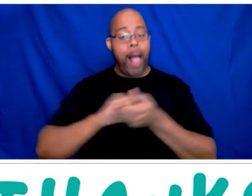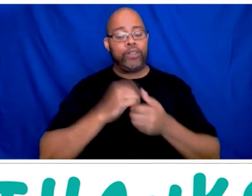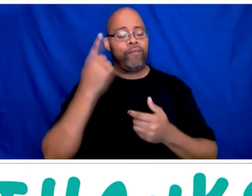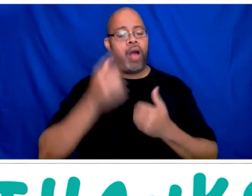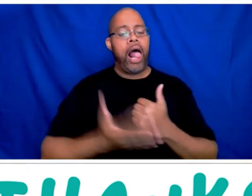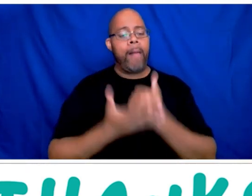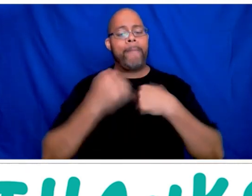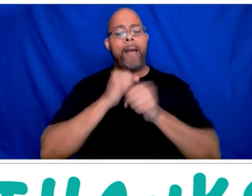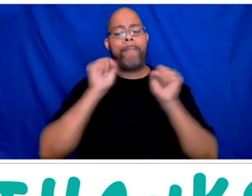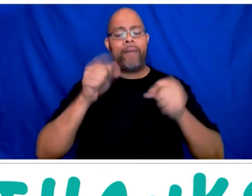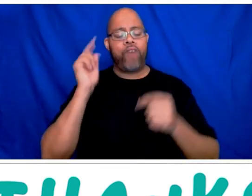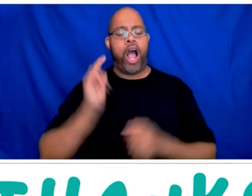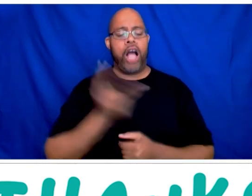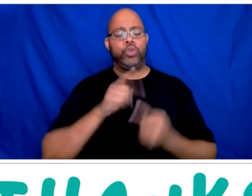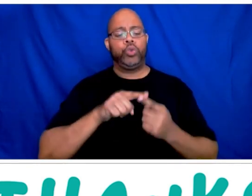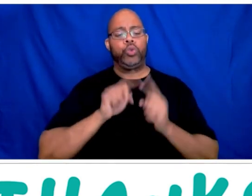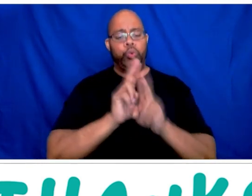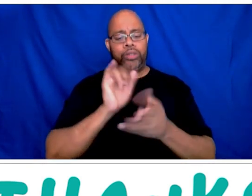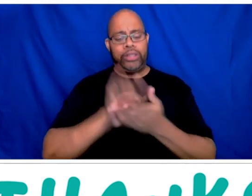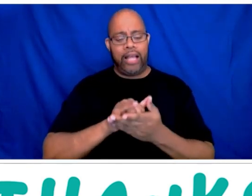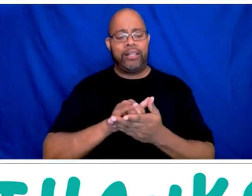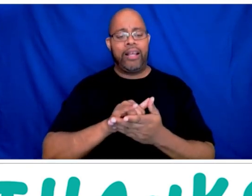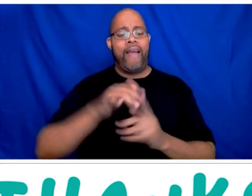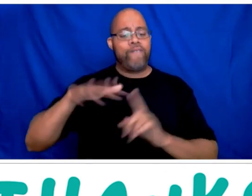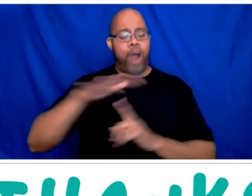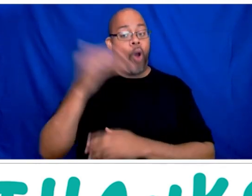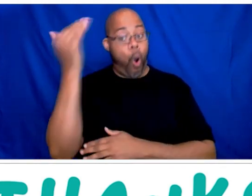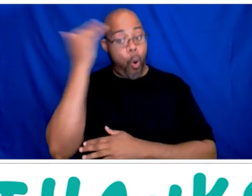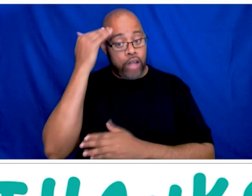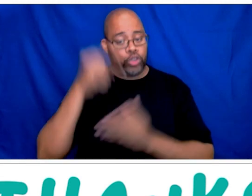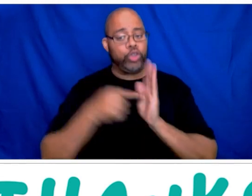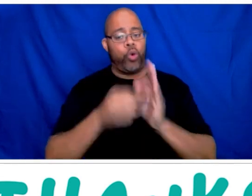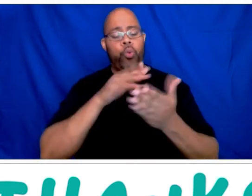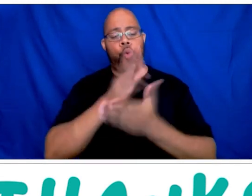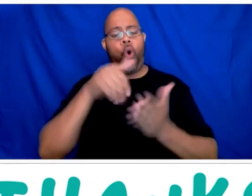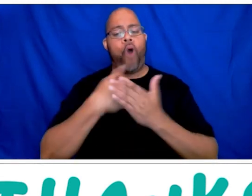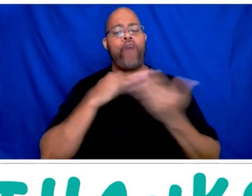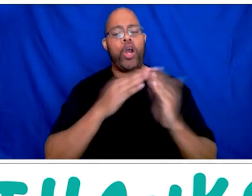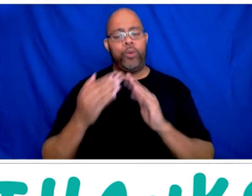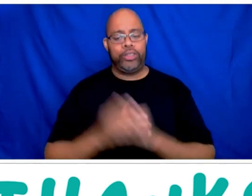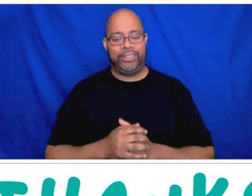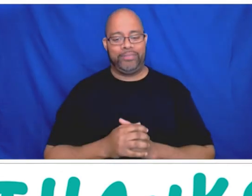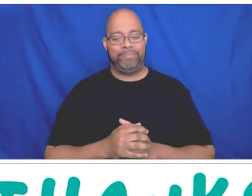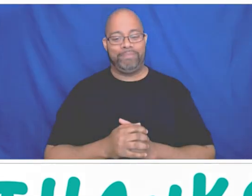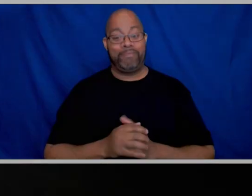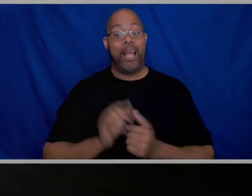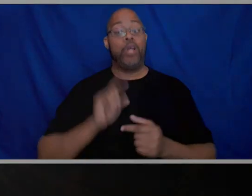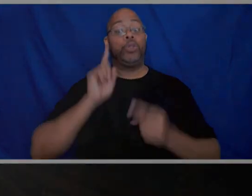us to continue spreading environmental awareness throughout all of our communities. Until next time.